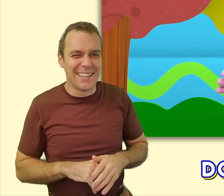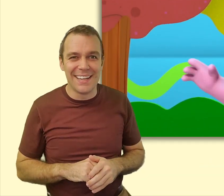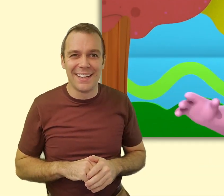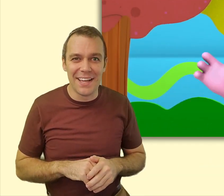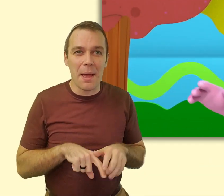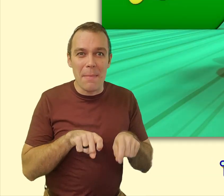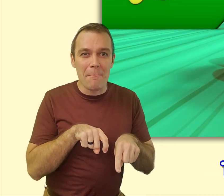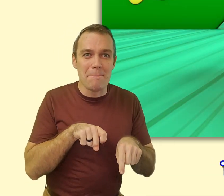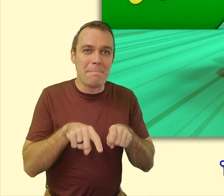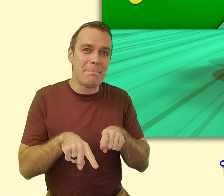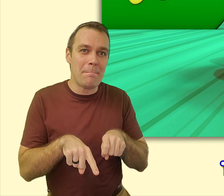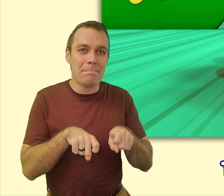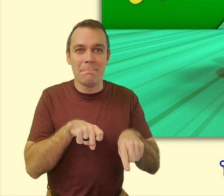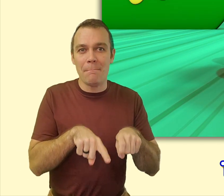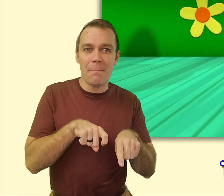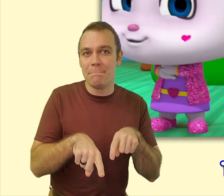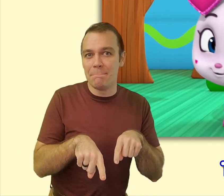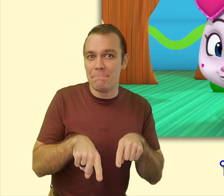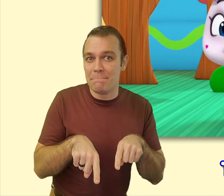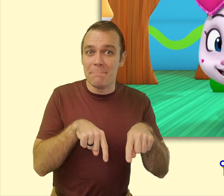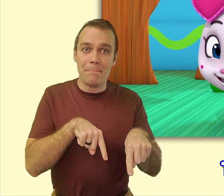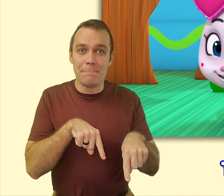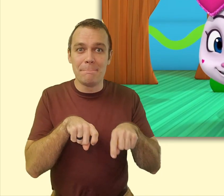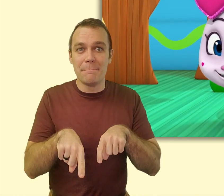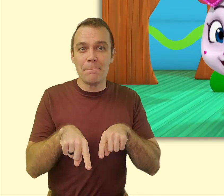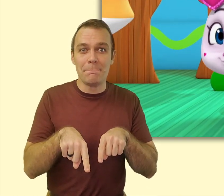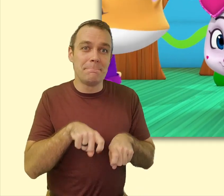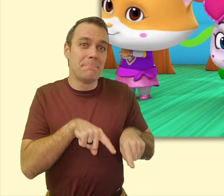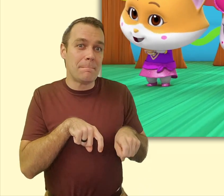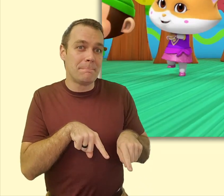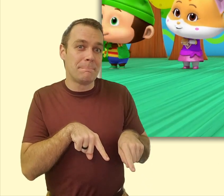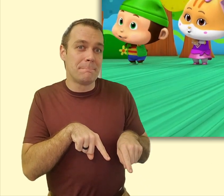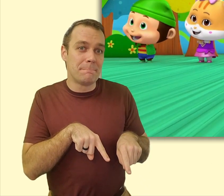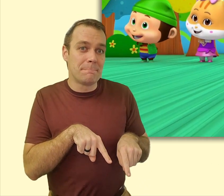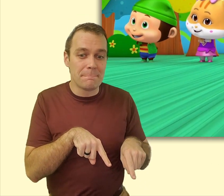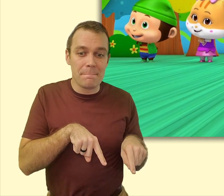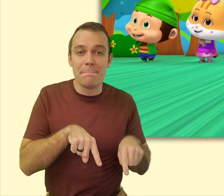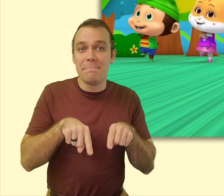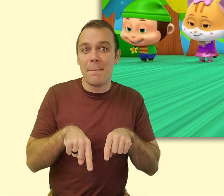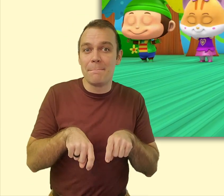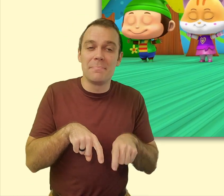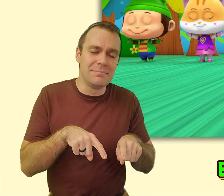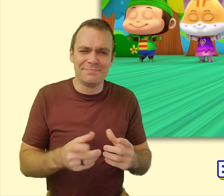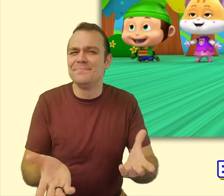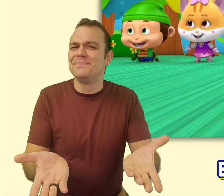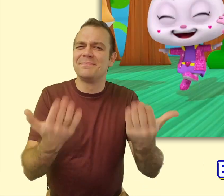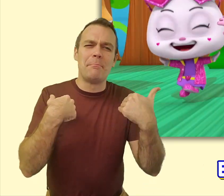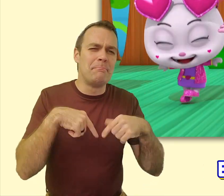dance. Tap, tap, tap your feet. Tap, tap your feet. Great